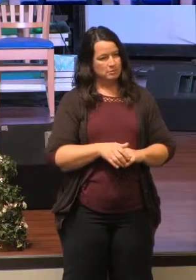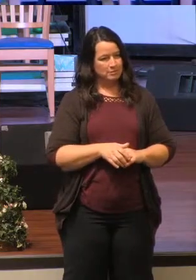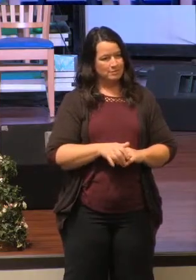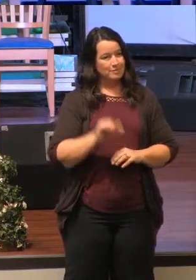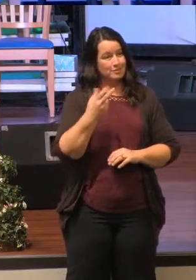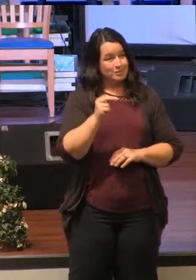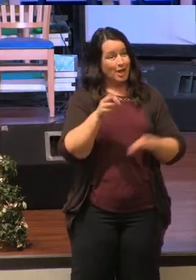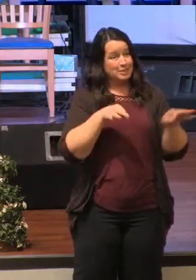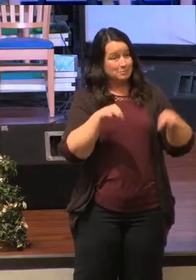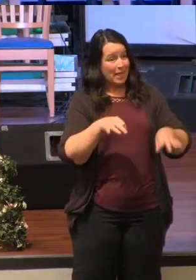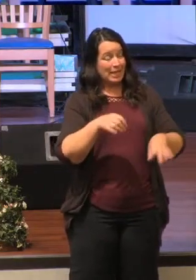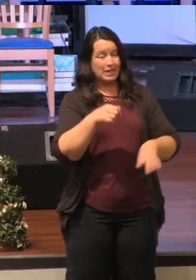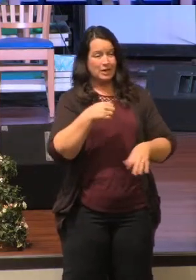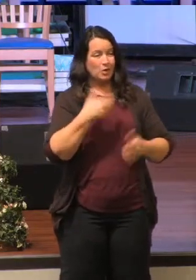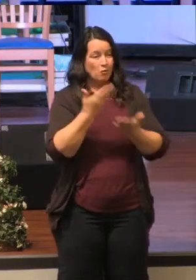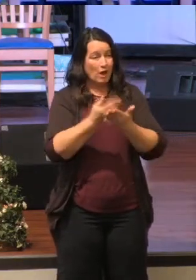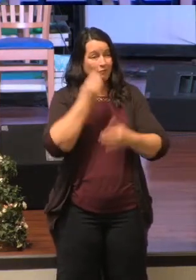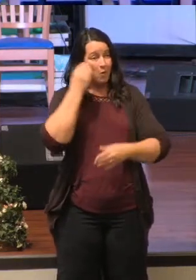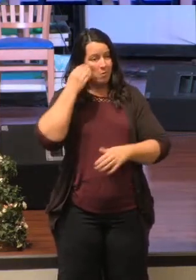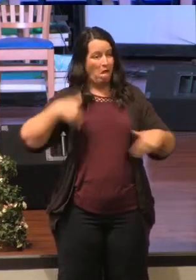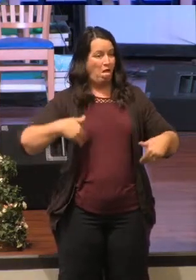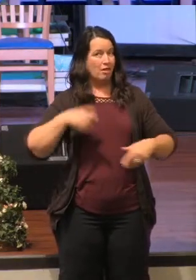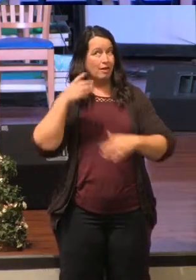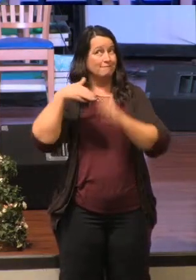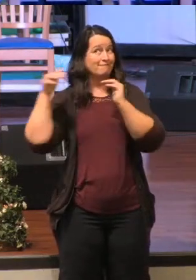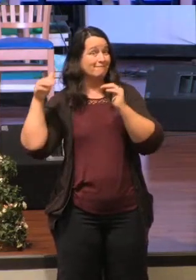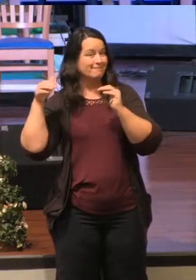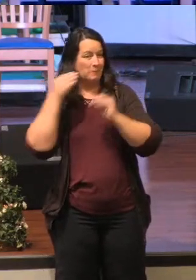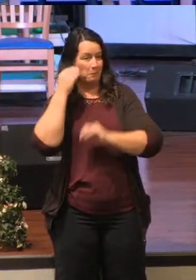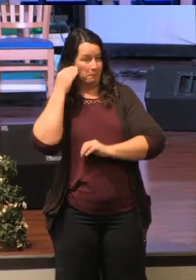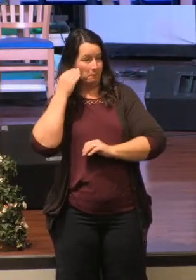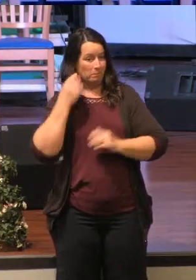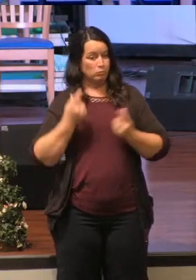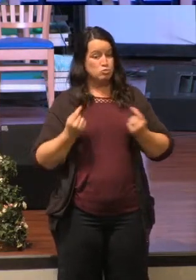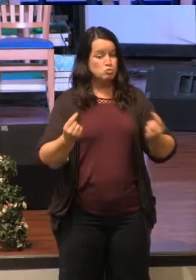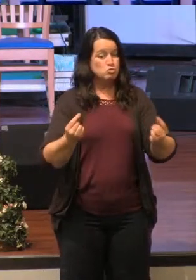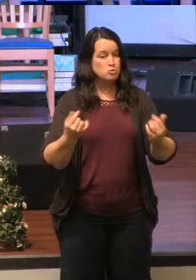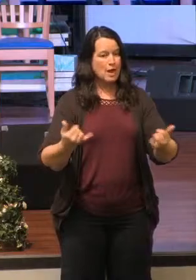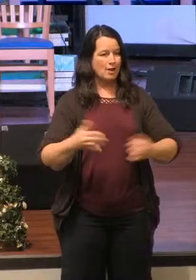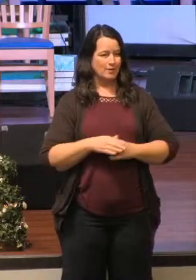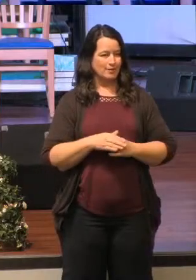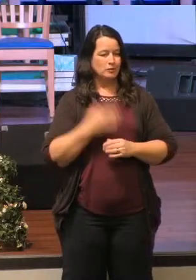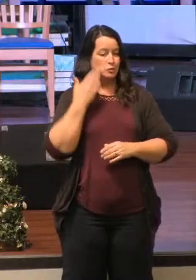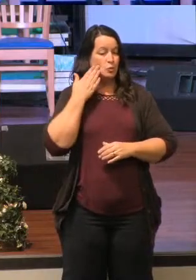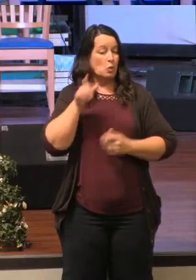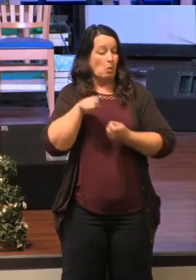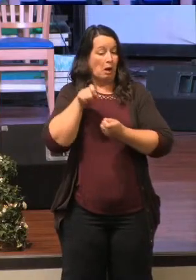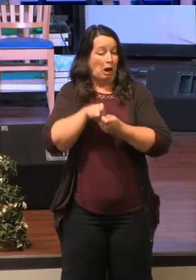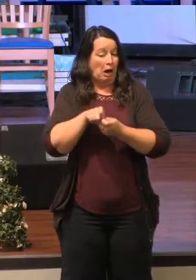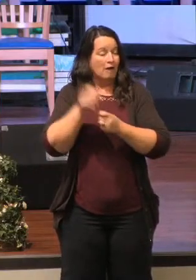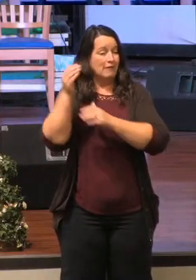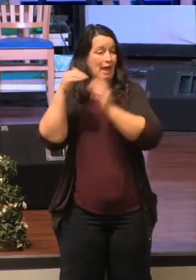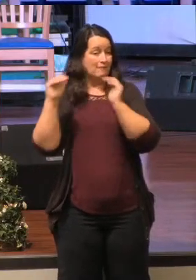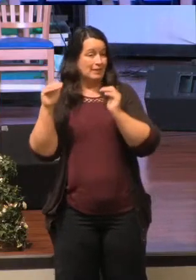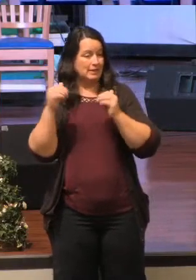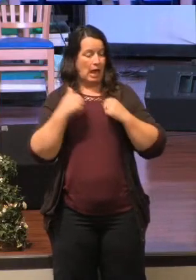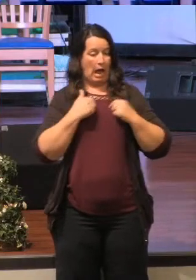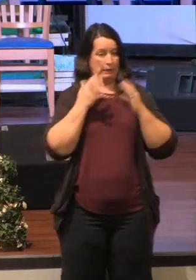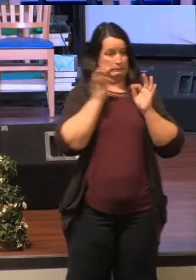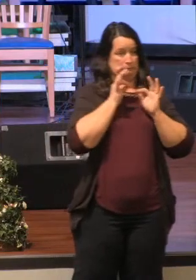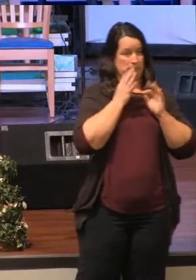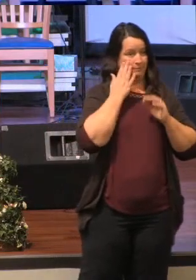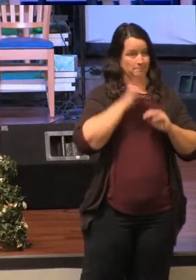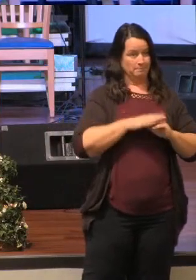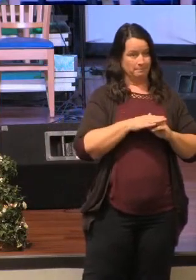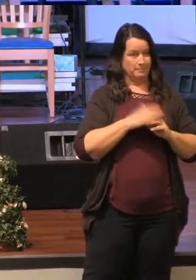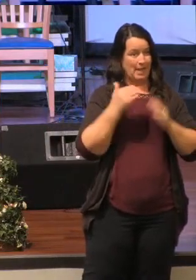John is telling us, look, we're not home yet. We don't know what all we're going to be. You do not know the details of heaven. I do not know the details of